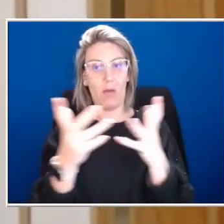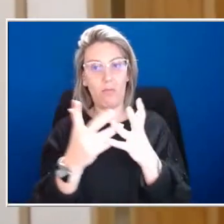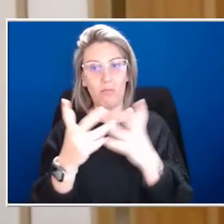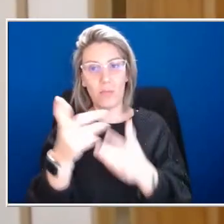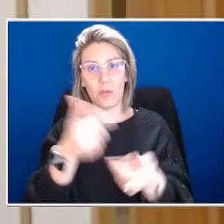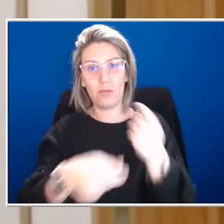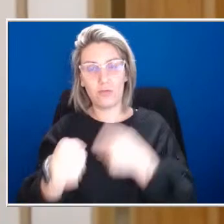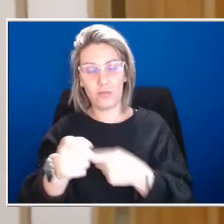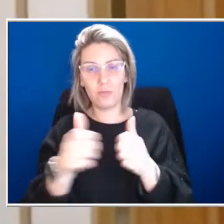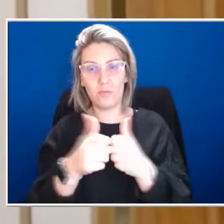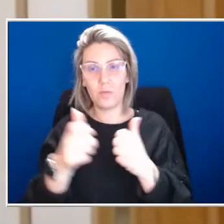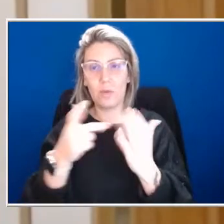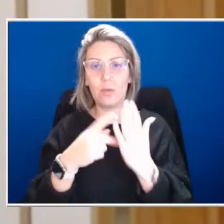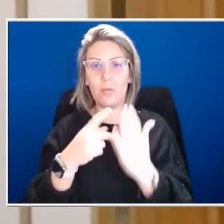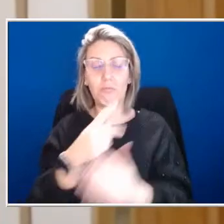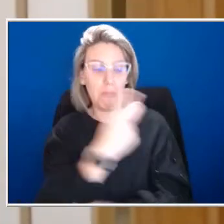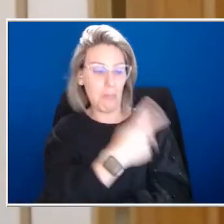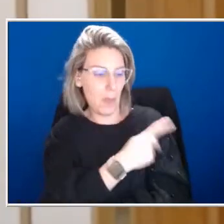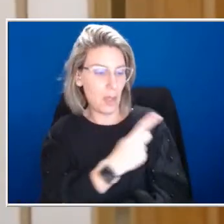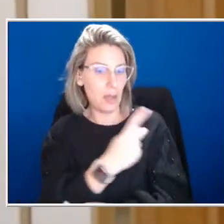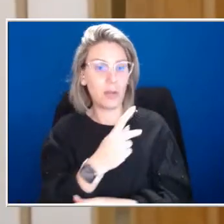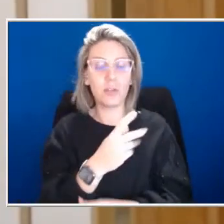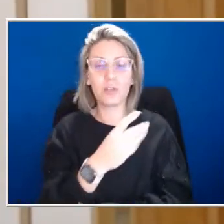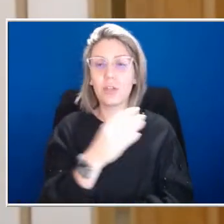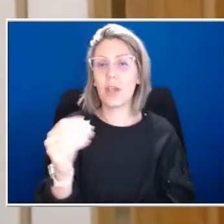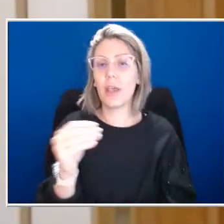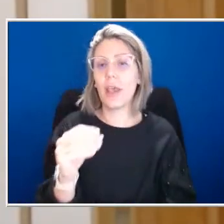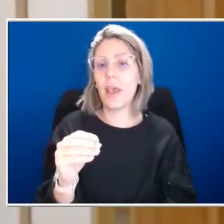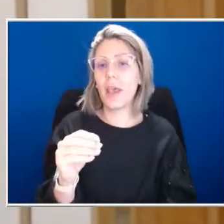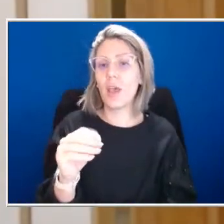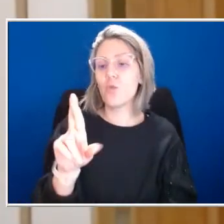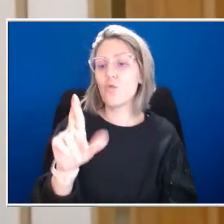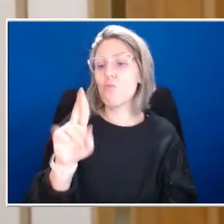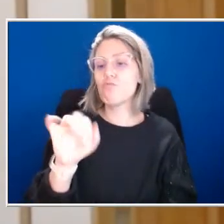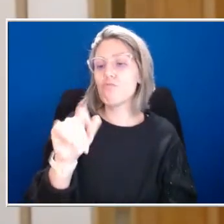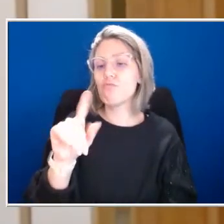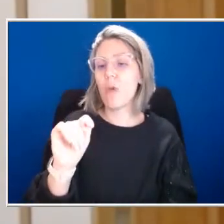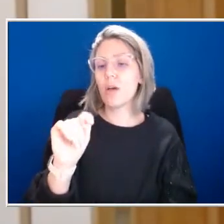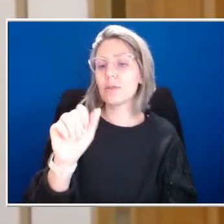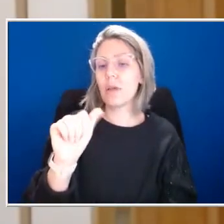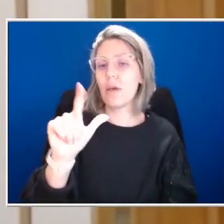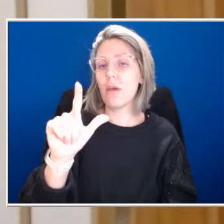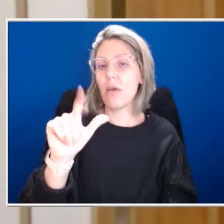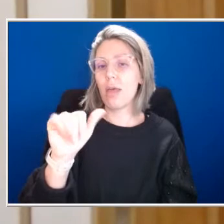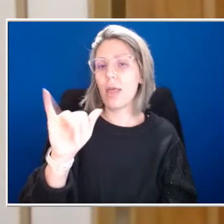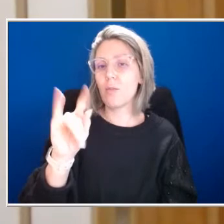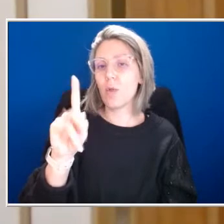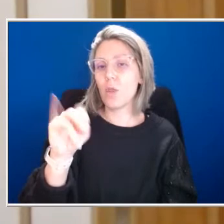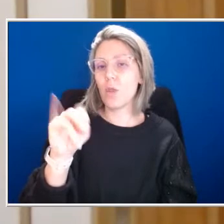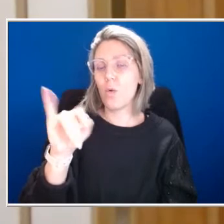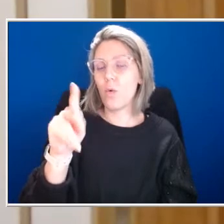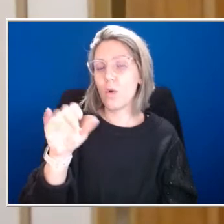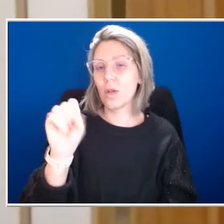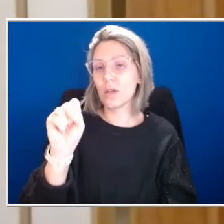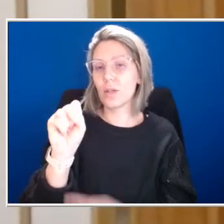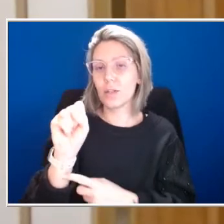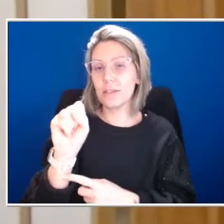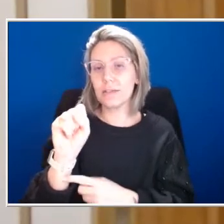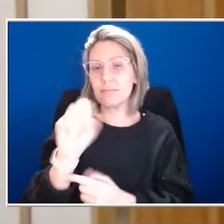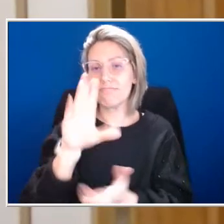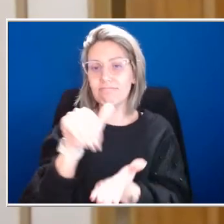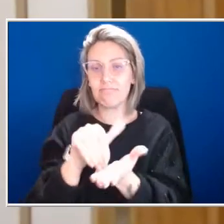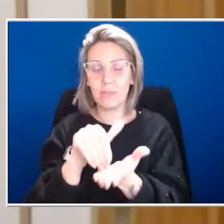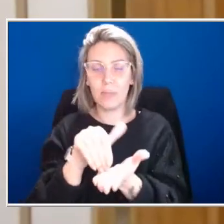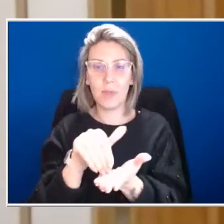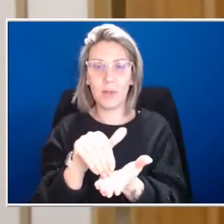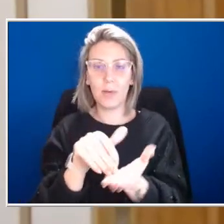have very robust AL amyloid center, and it's a joint venture between